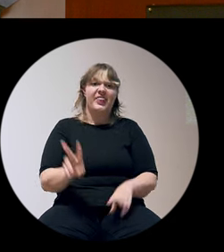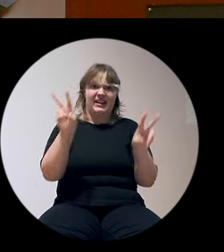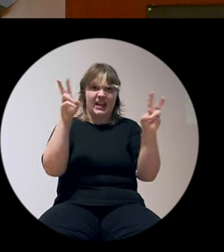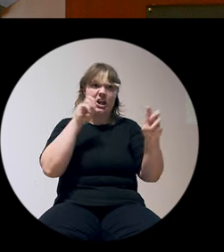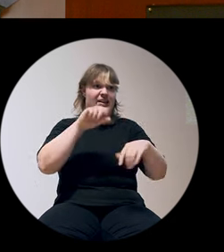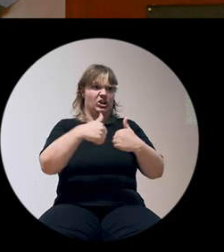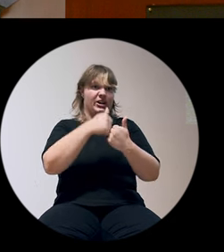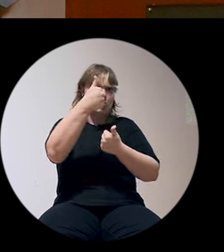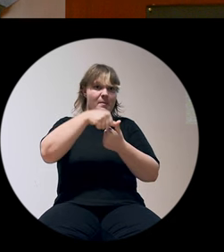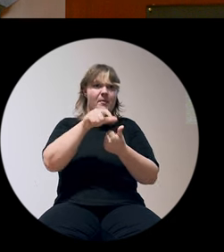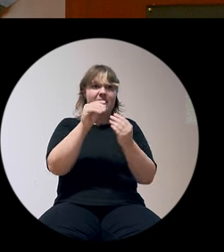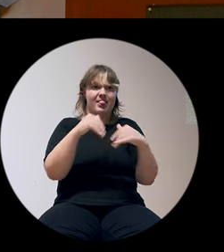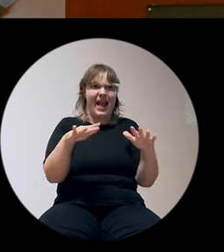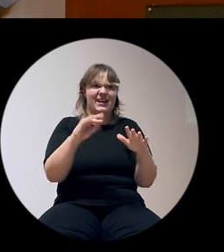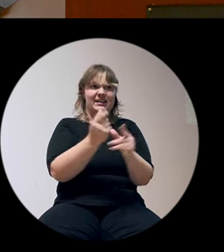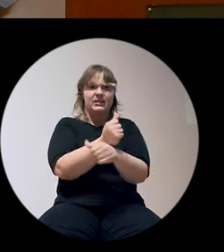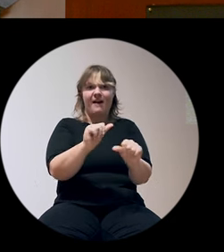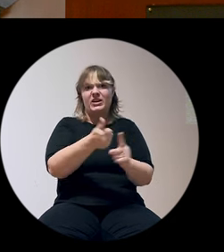to remember land is sovereign in itself.